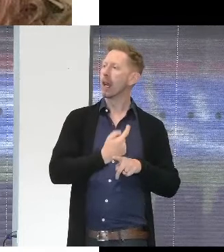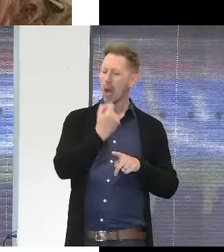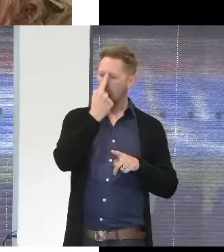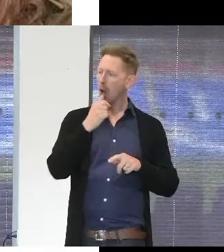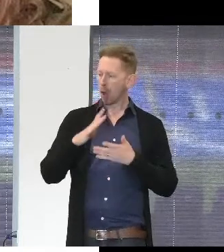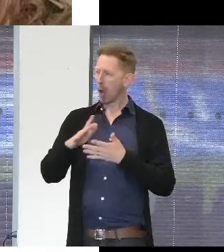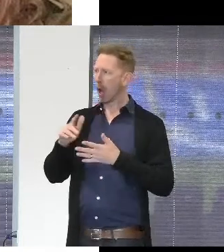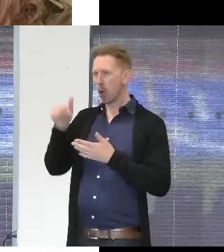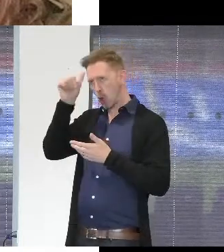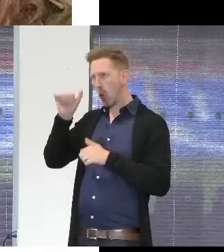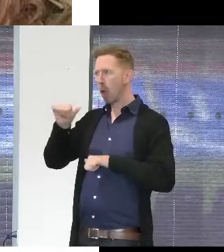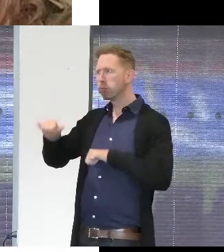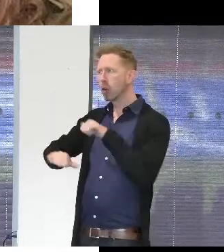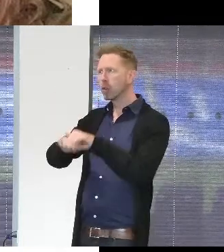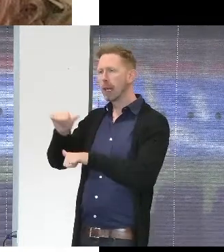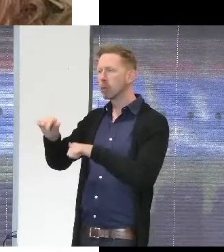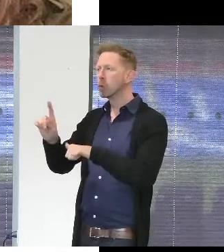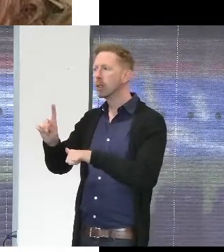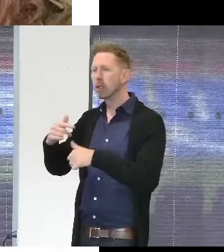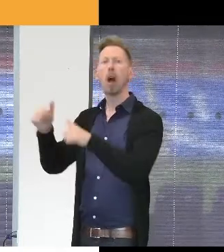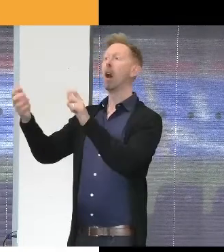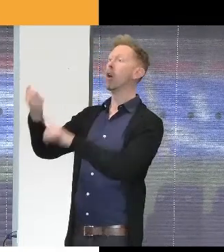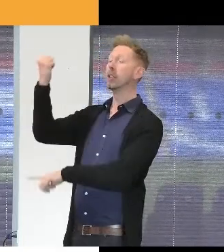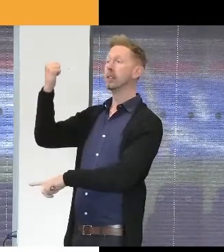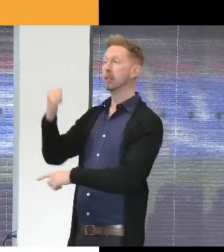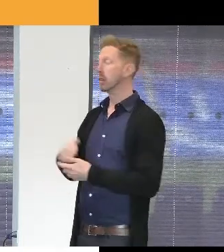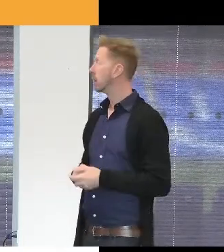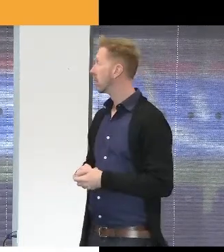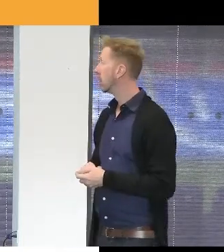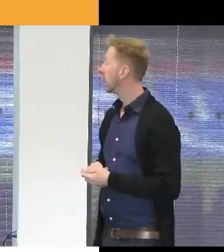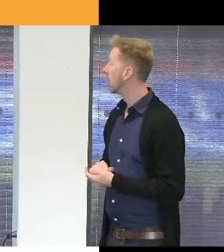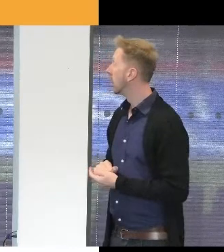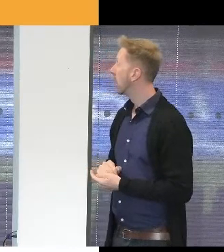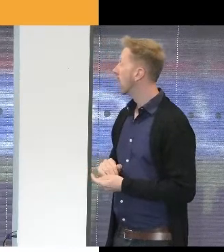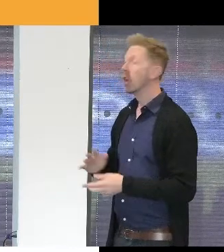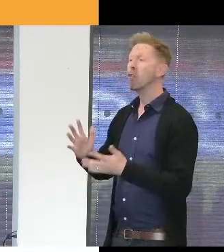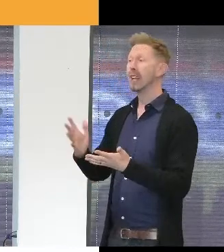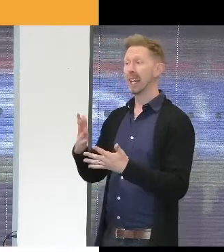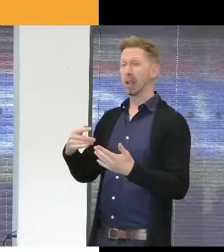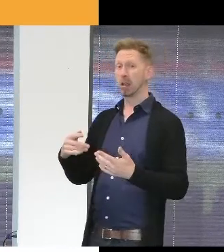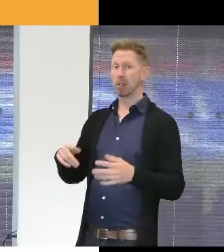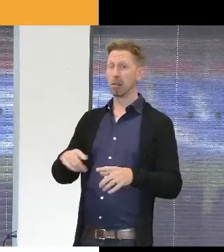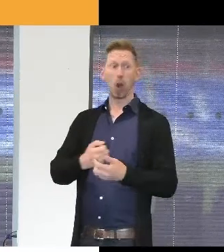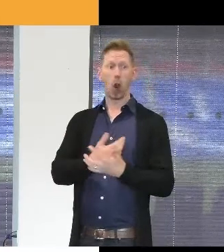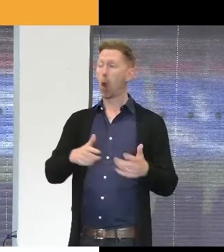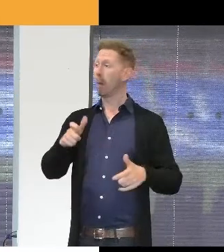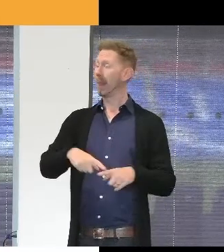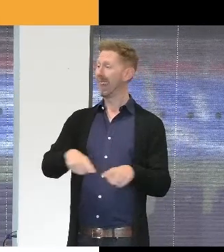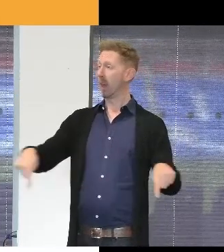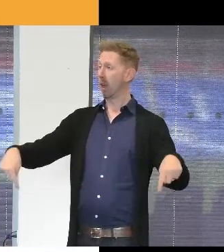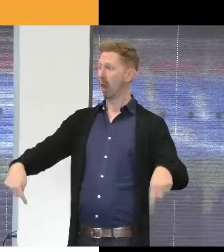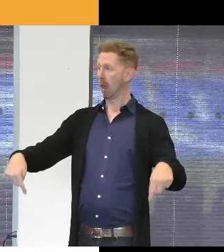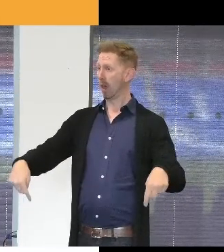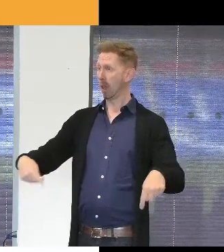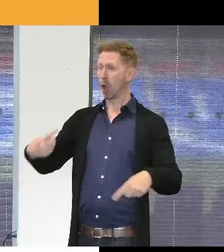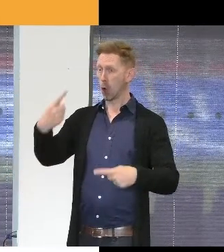meant. So really, all I'm going to sort of finish on is make the point there's plenty of people in here that either have